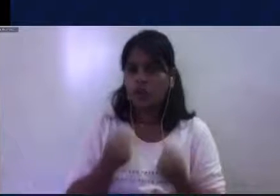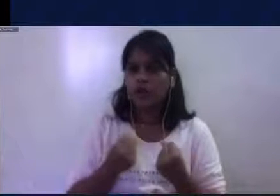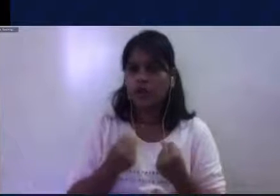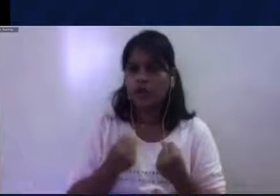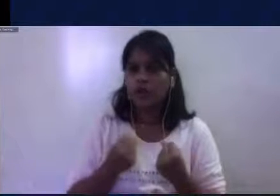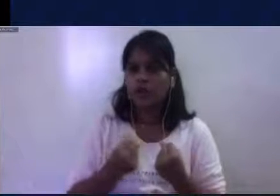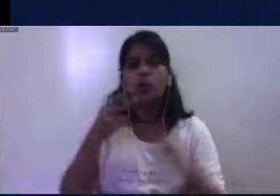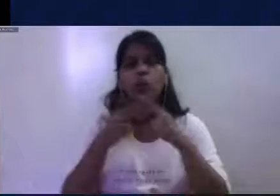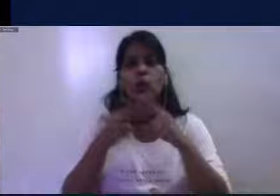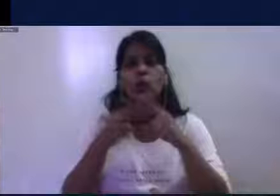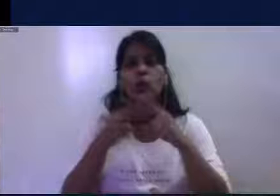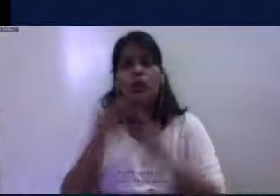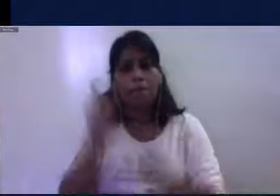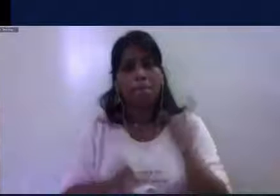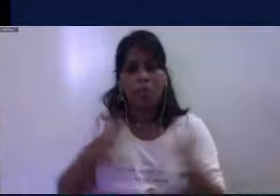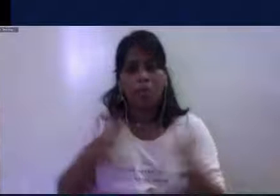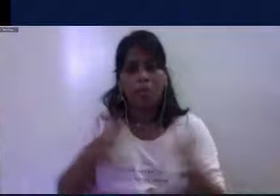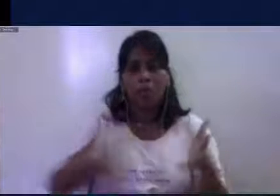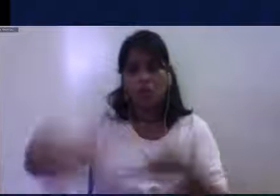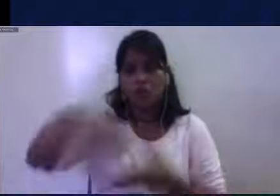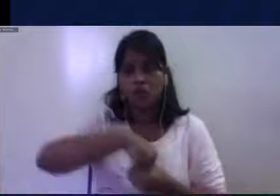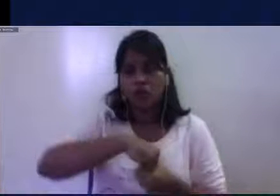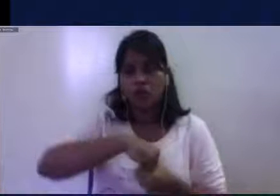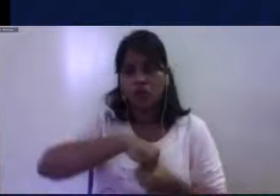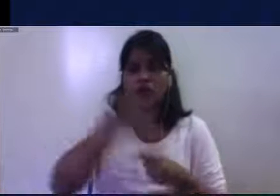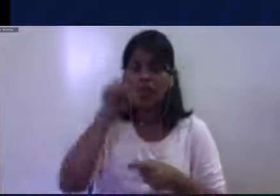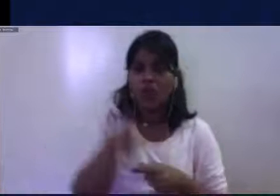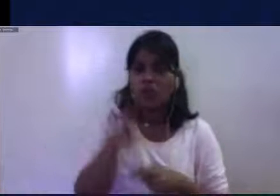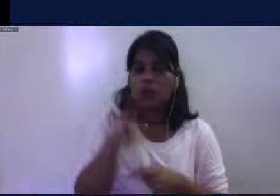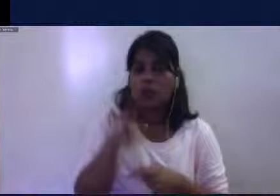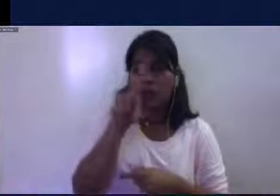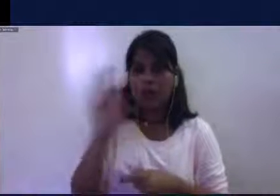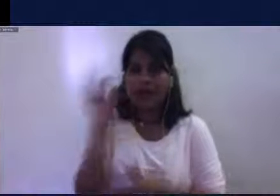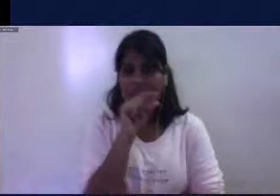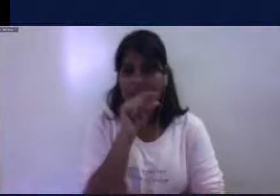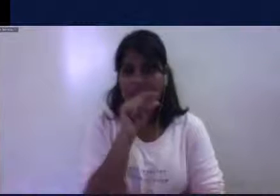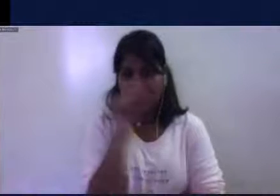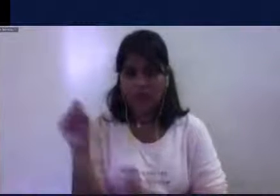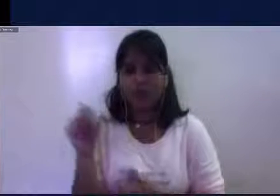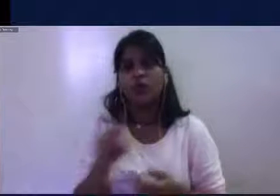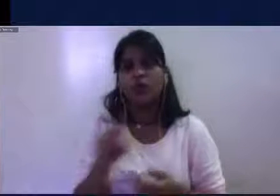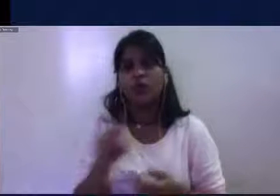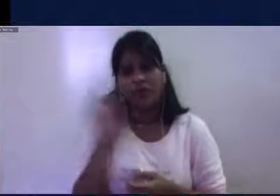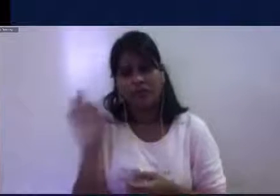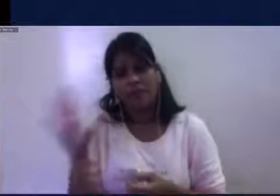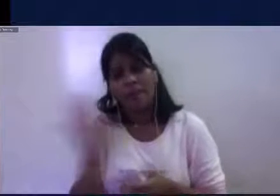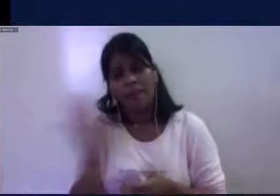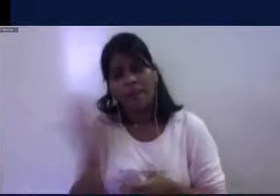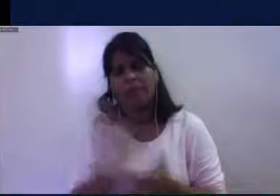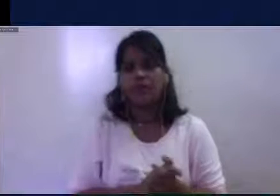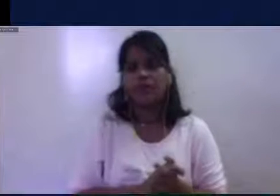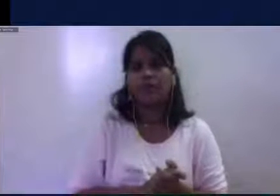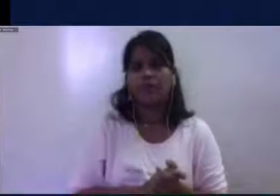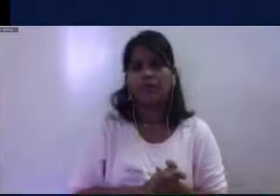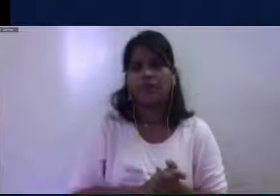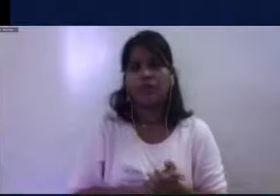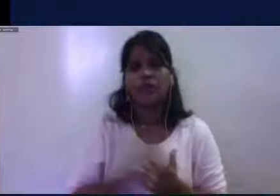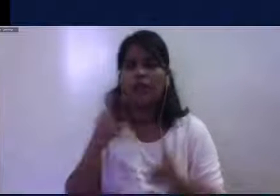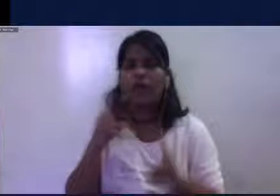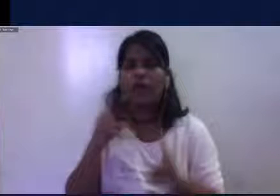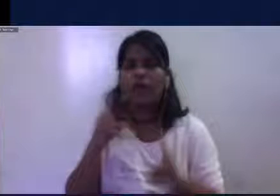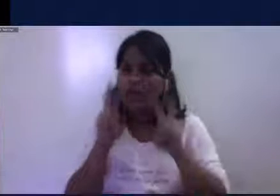2 people in that bunch of about 1,000, 1,200 names there from those 250 odd families. We noticed that there